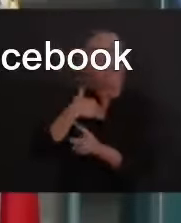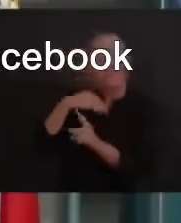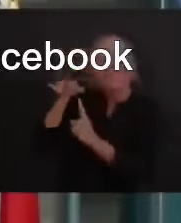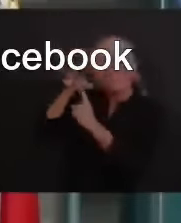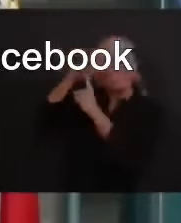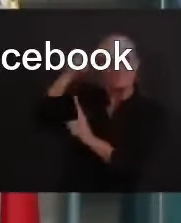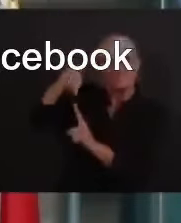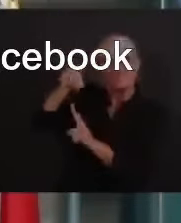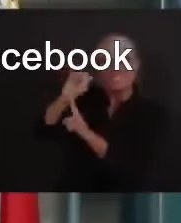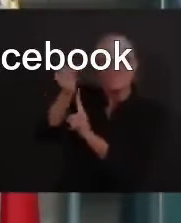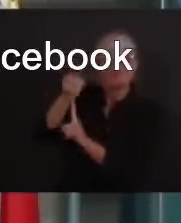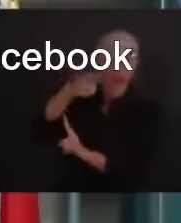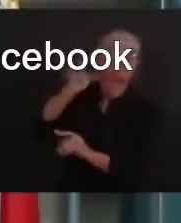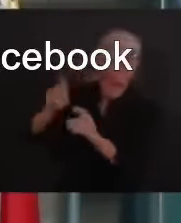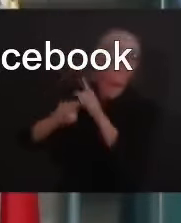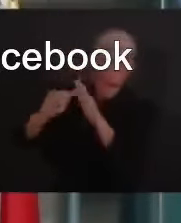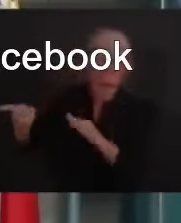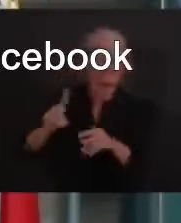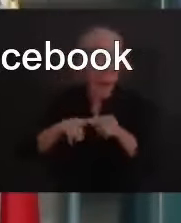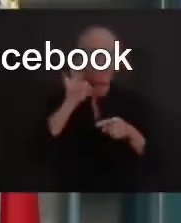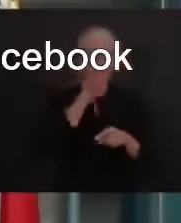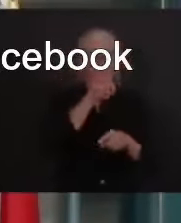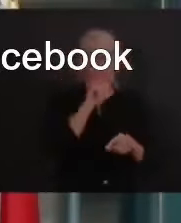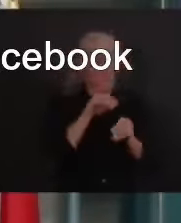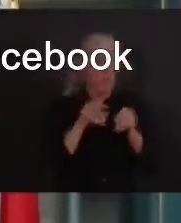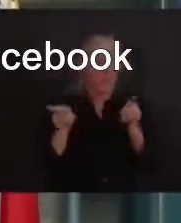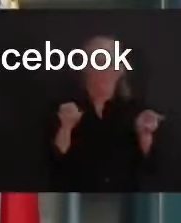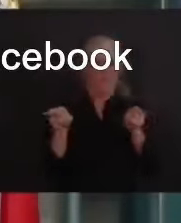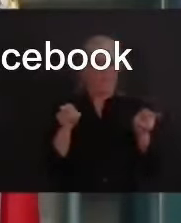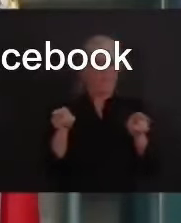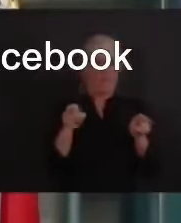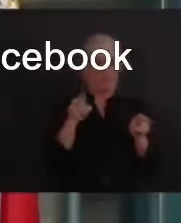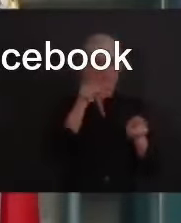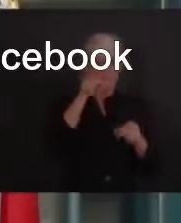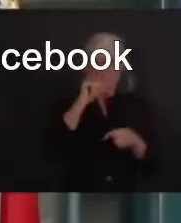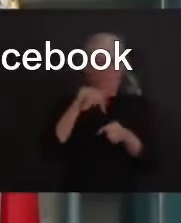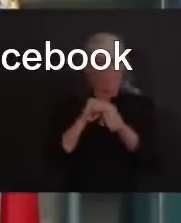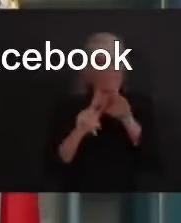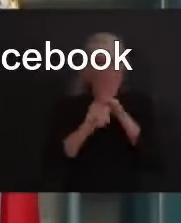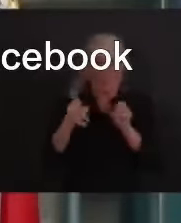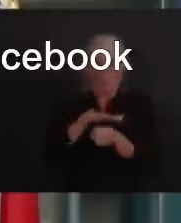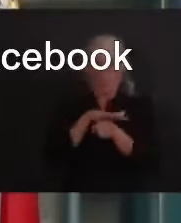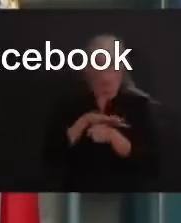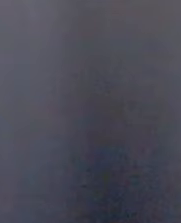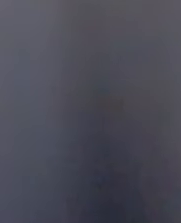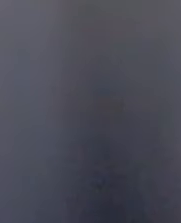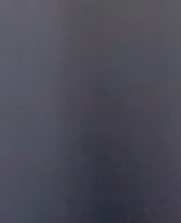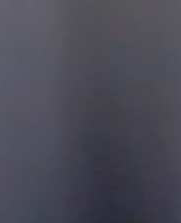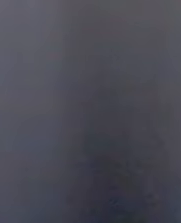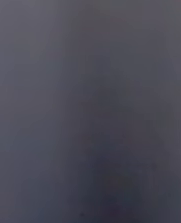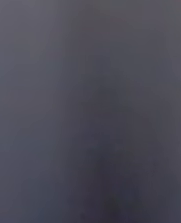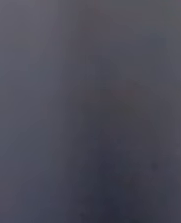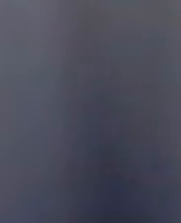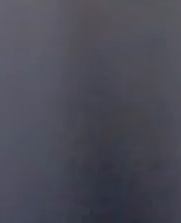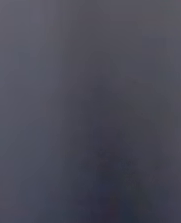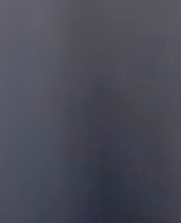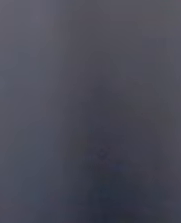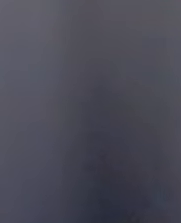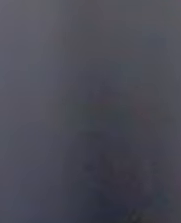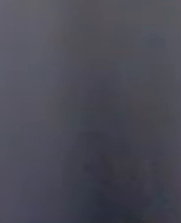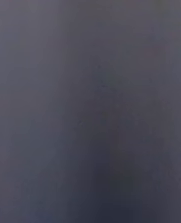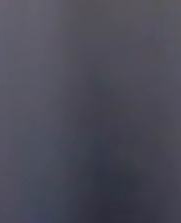those individuals and you're inland, not in an evacuation zone, it may be better for you to just stay in place. All right, morning